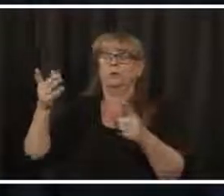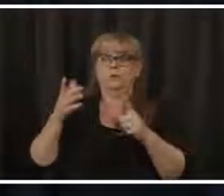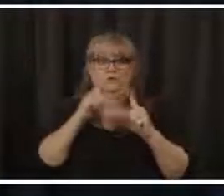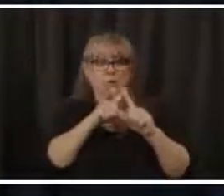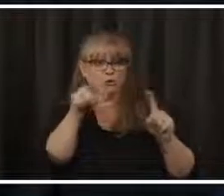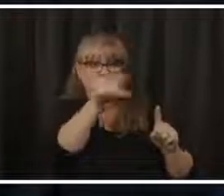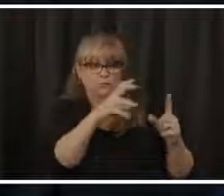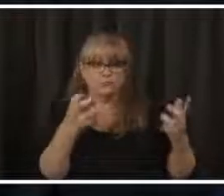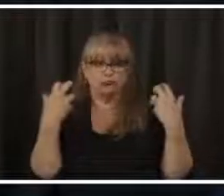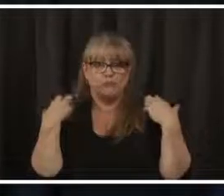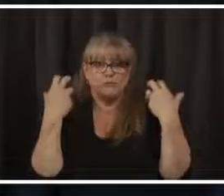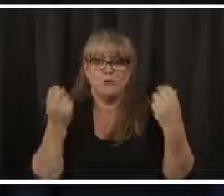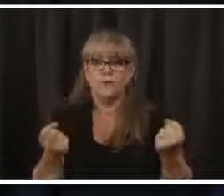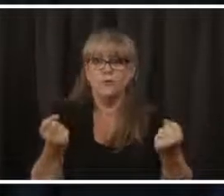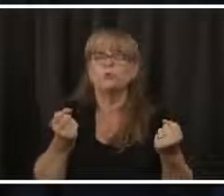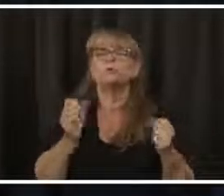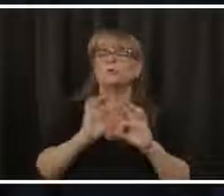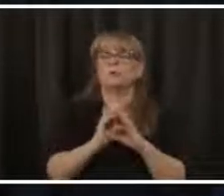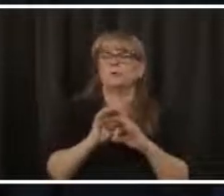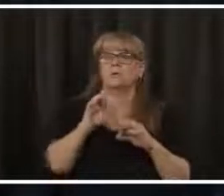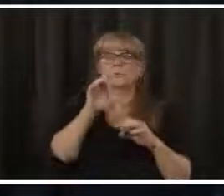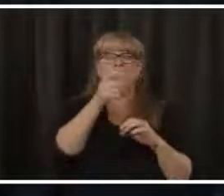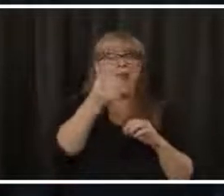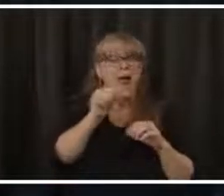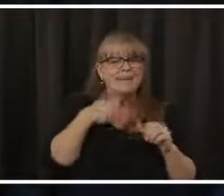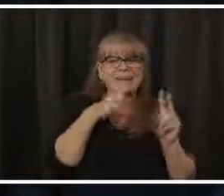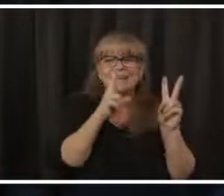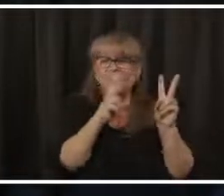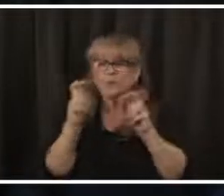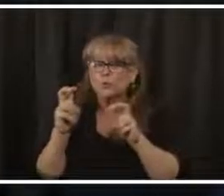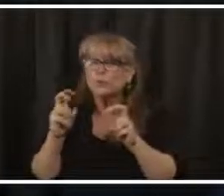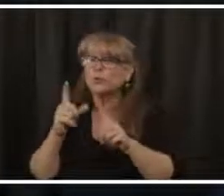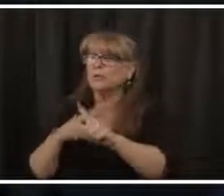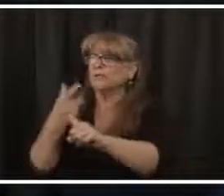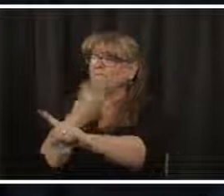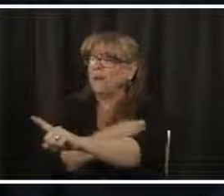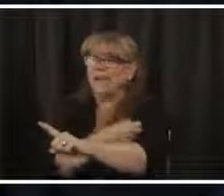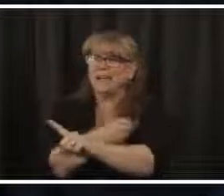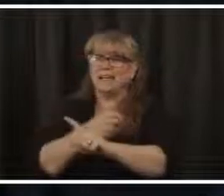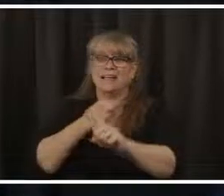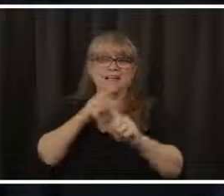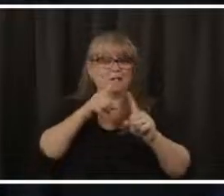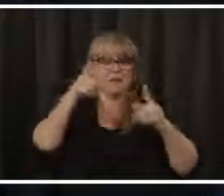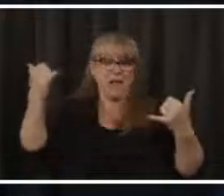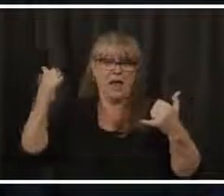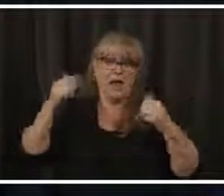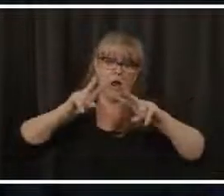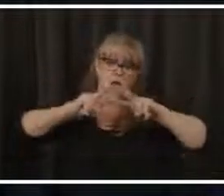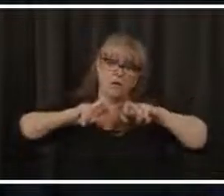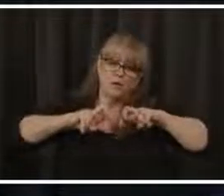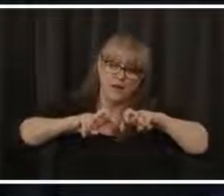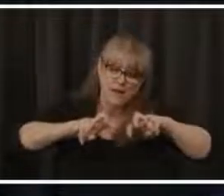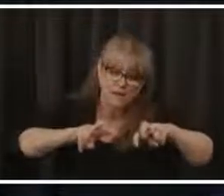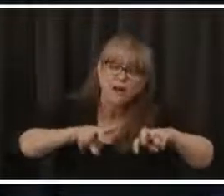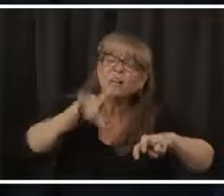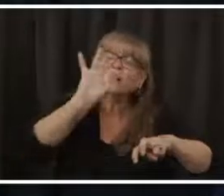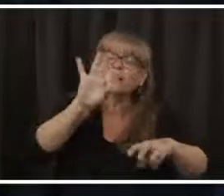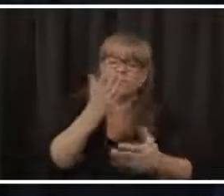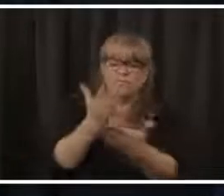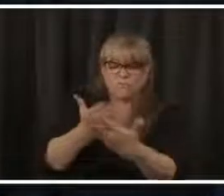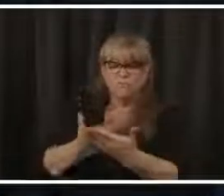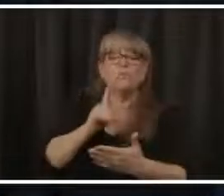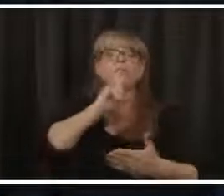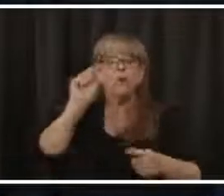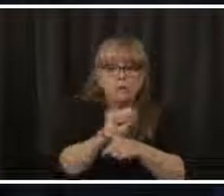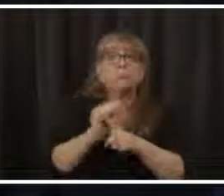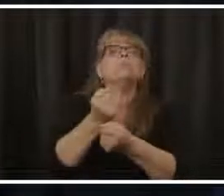everybody knows that any issues related to any vaccines are thoroughly investigated by the FDA. And this one was.